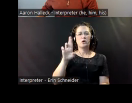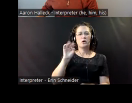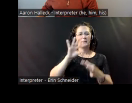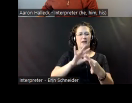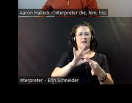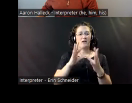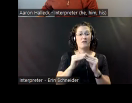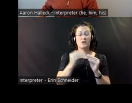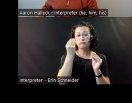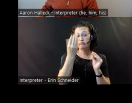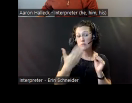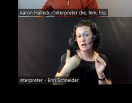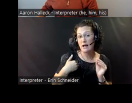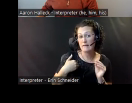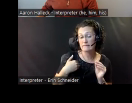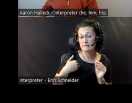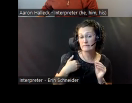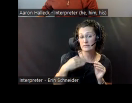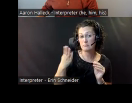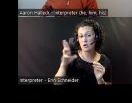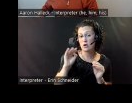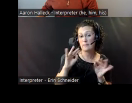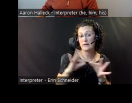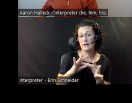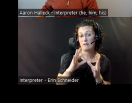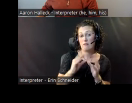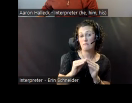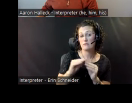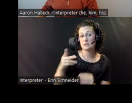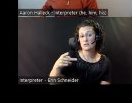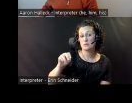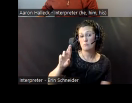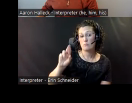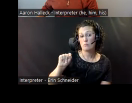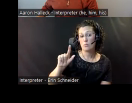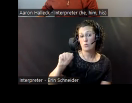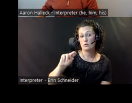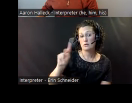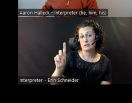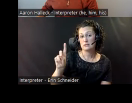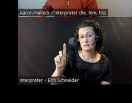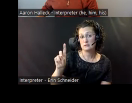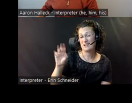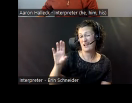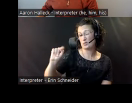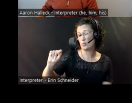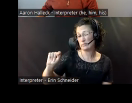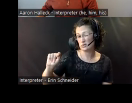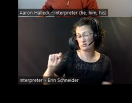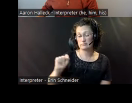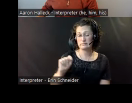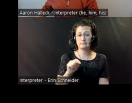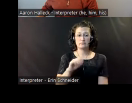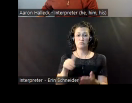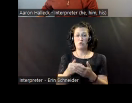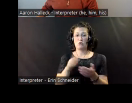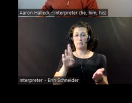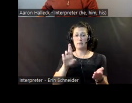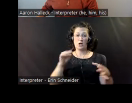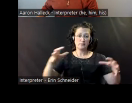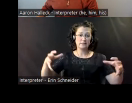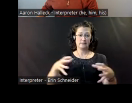up in Portland in October, which is wonderful for all of BRM, the BRM Institute puts together for BRMs to get together. And I did a